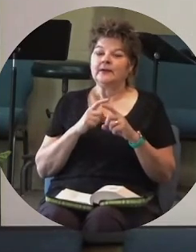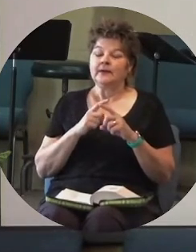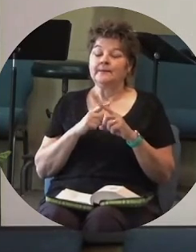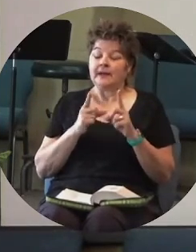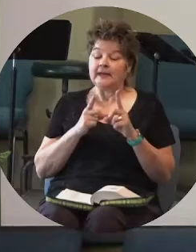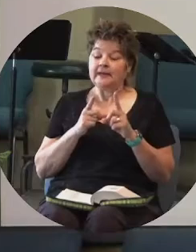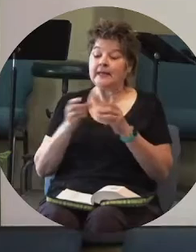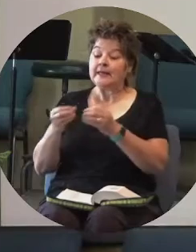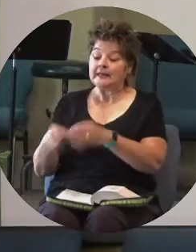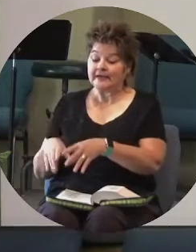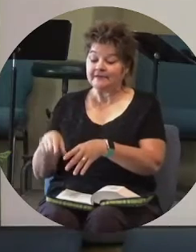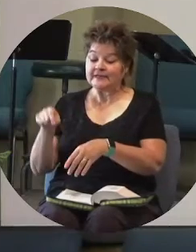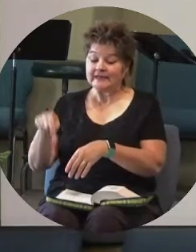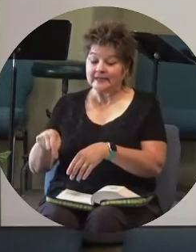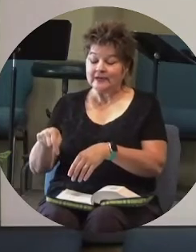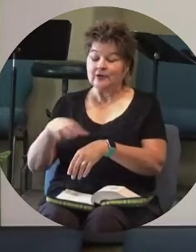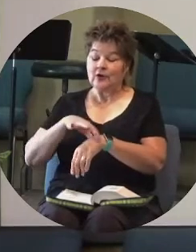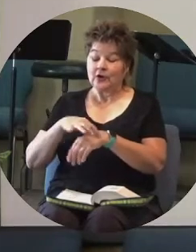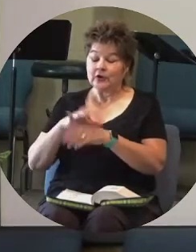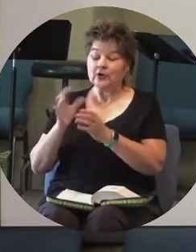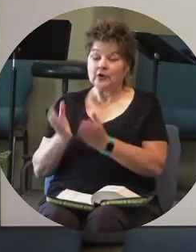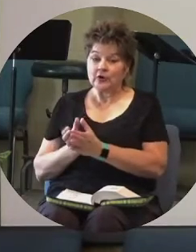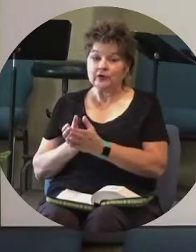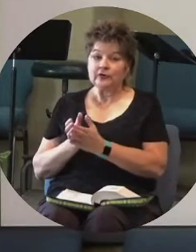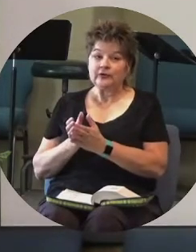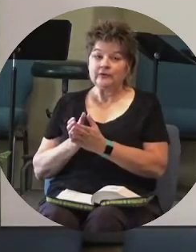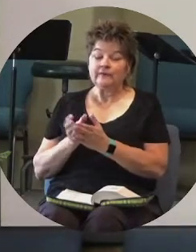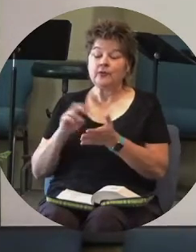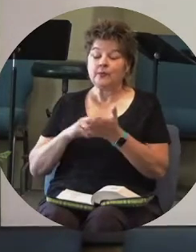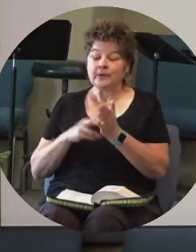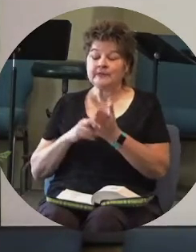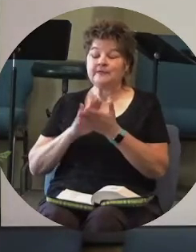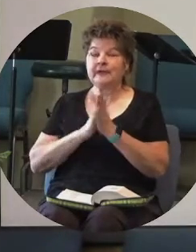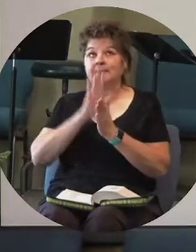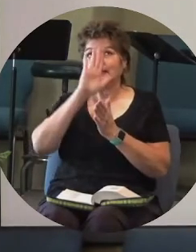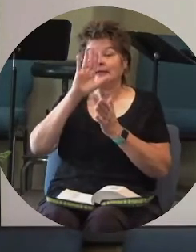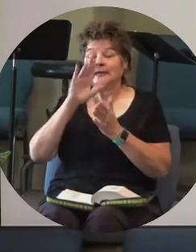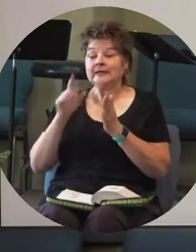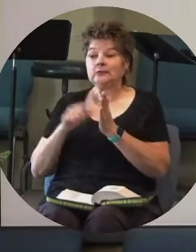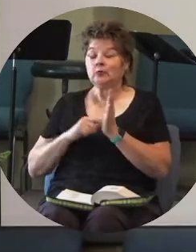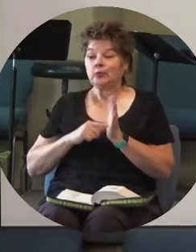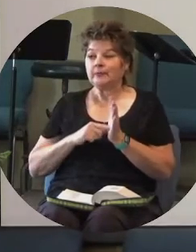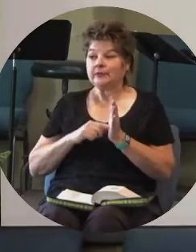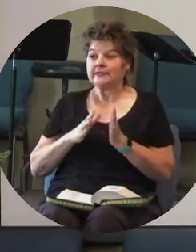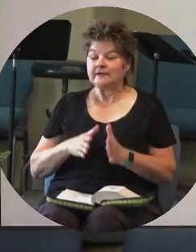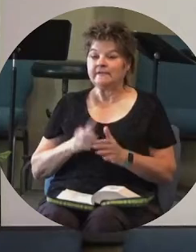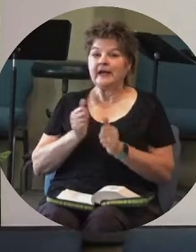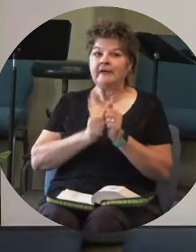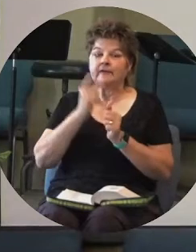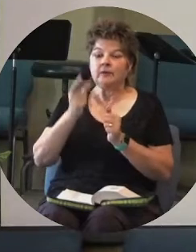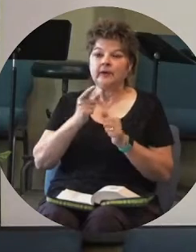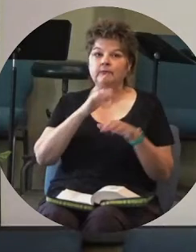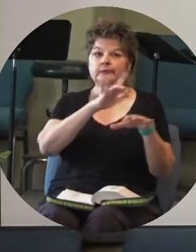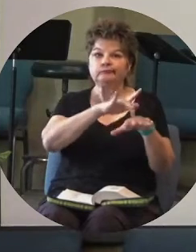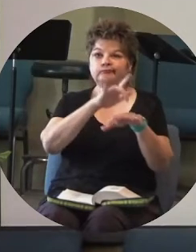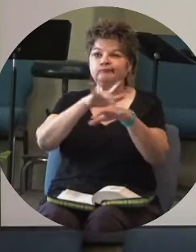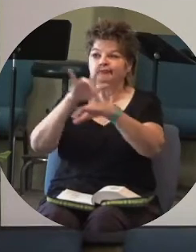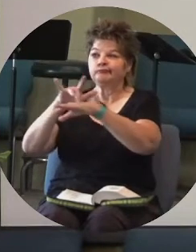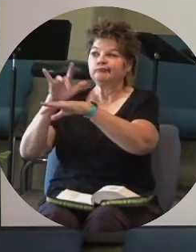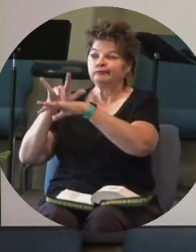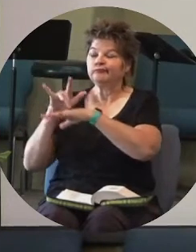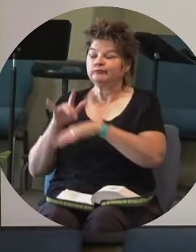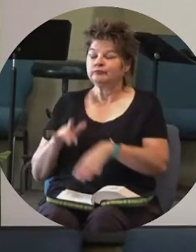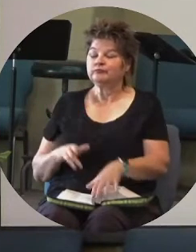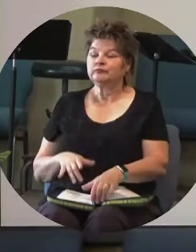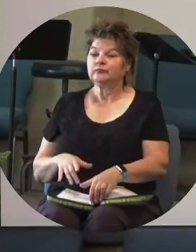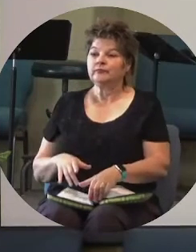planet for the purpose of being his ambassador and his representative to everyone we come in contact with.